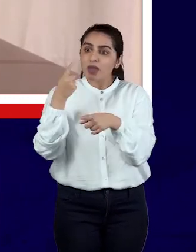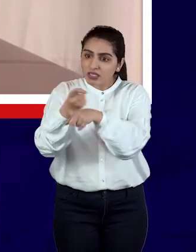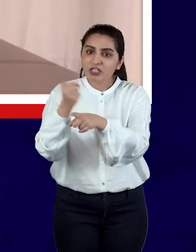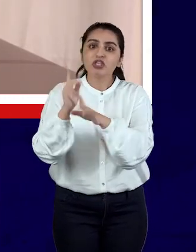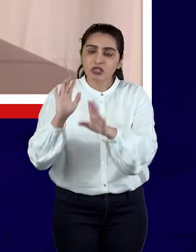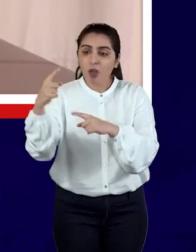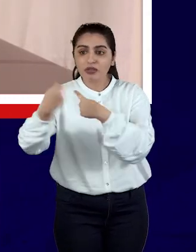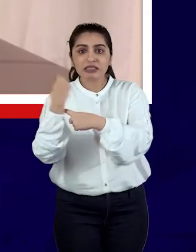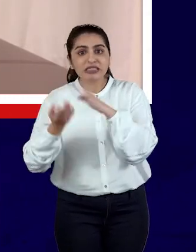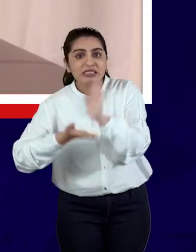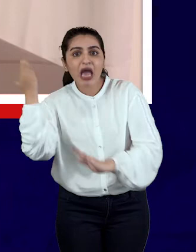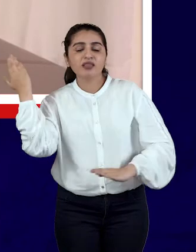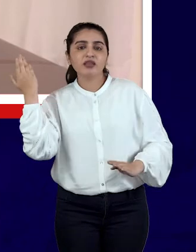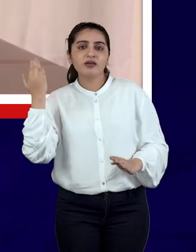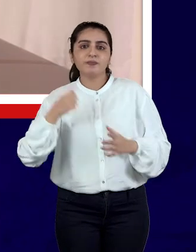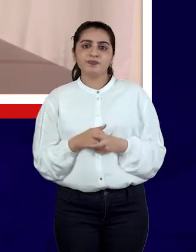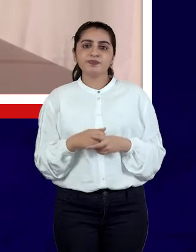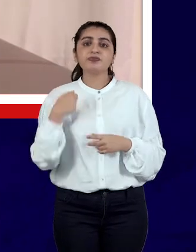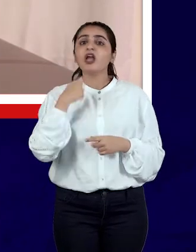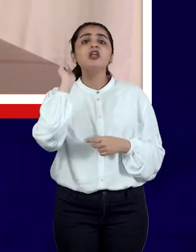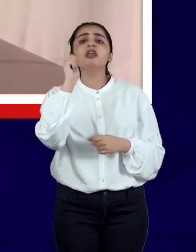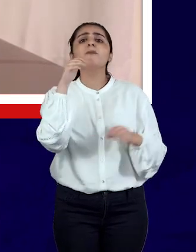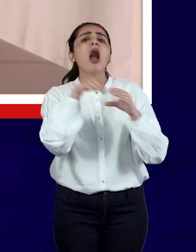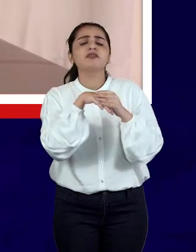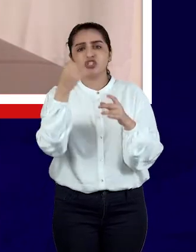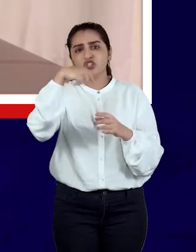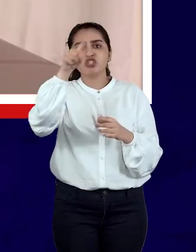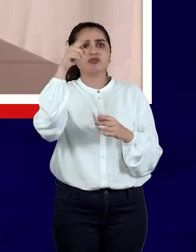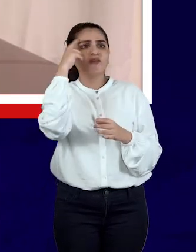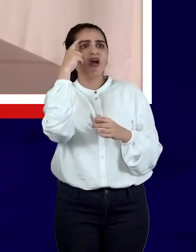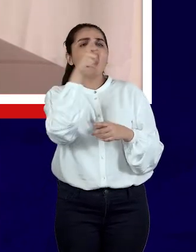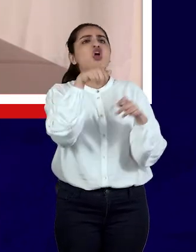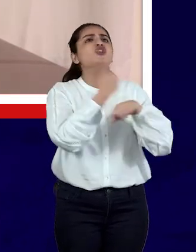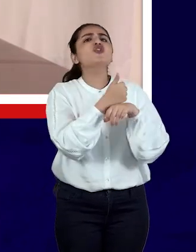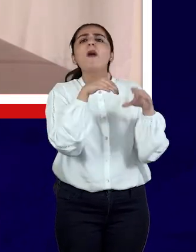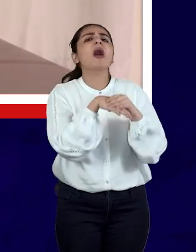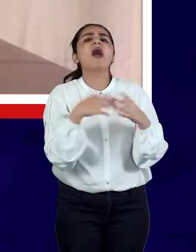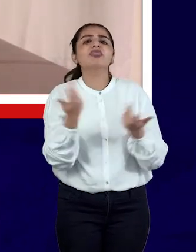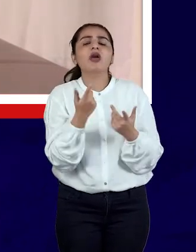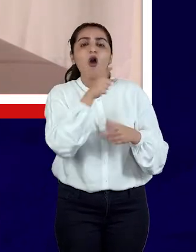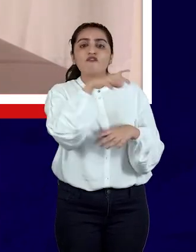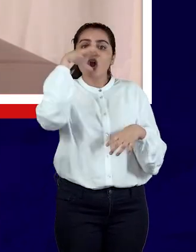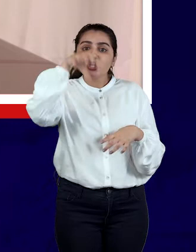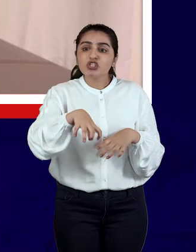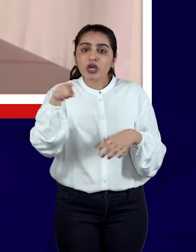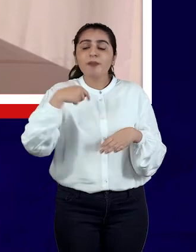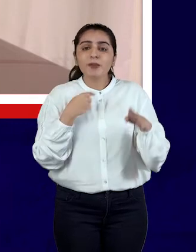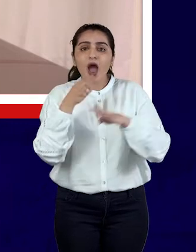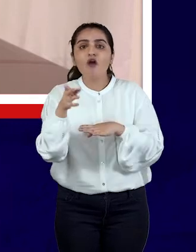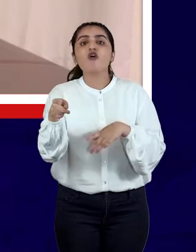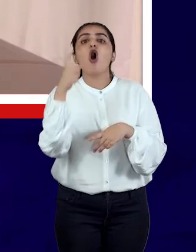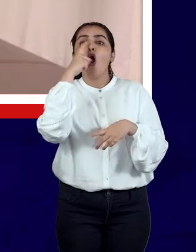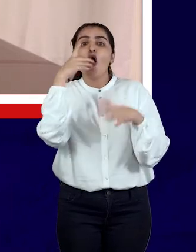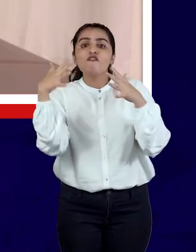them. So my actual job, I'm sure you're wondering what it was, my actual job at the institution was